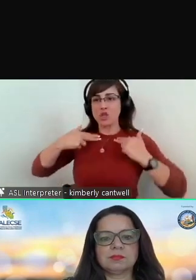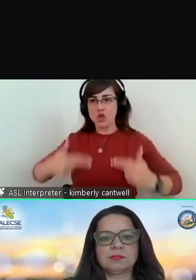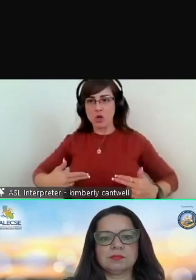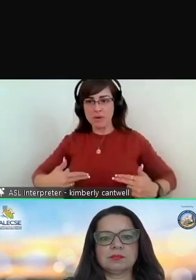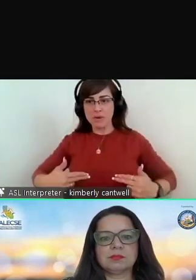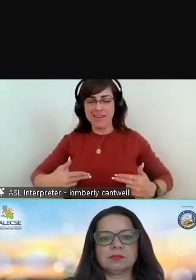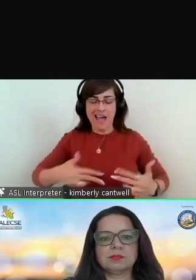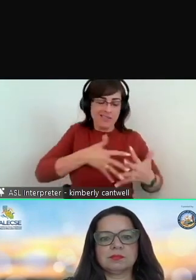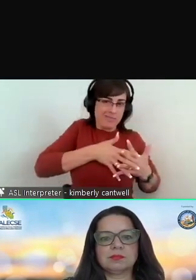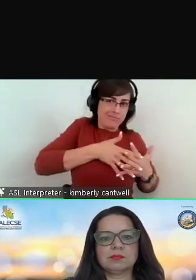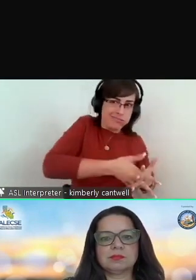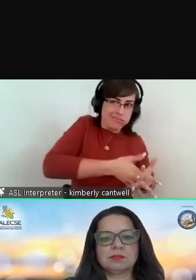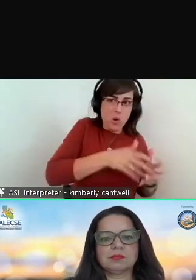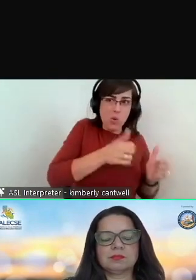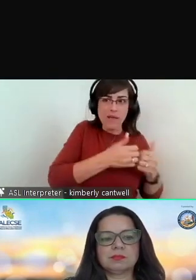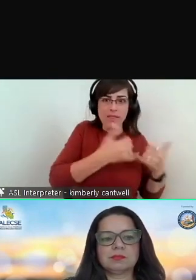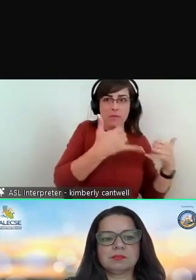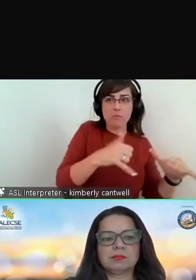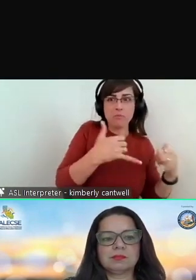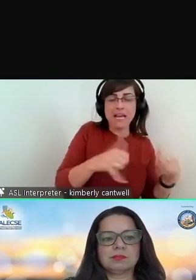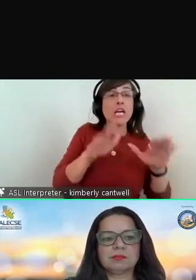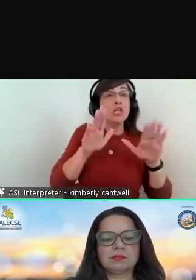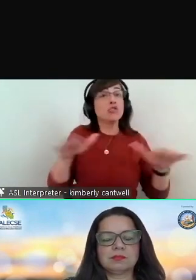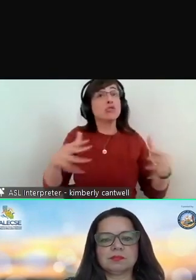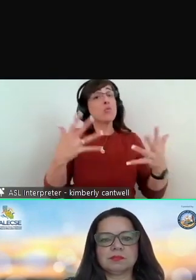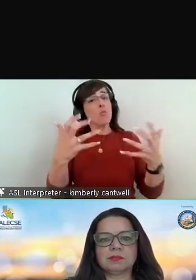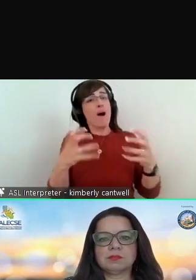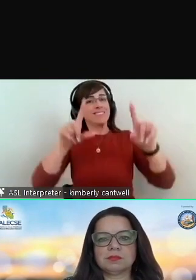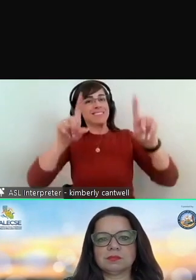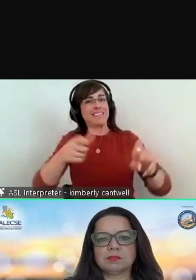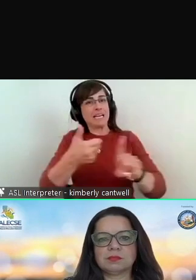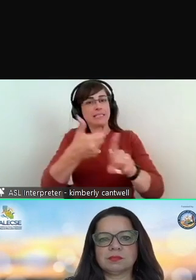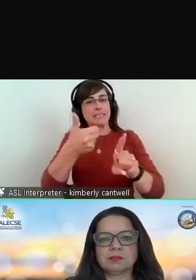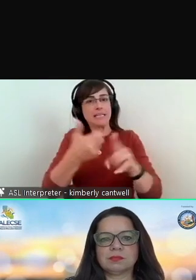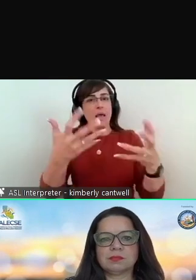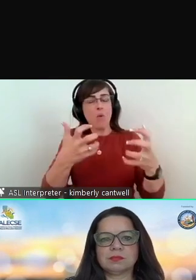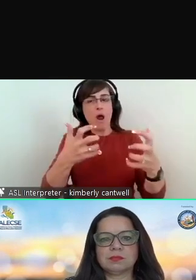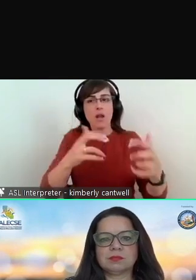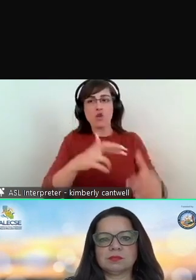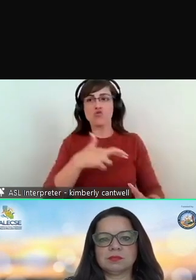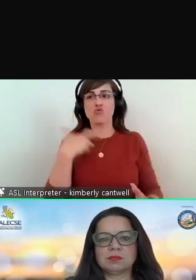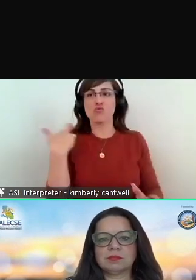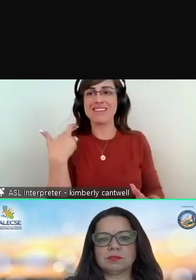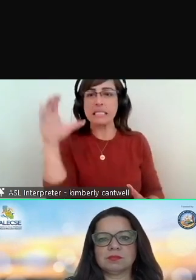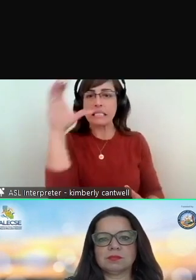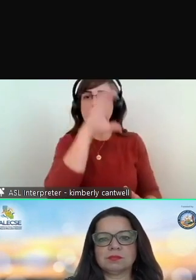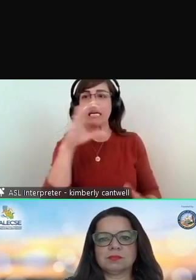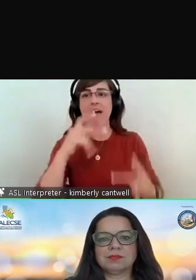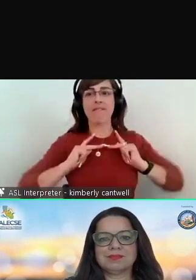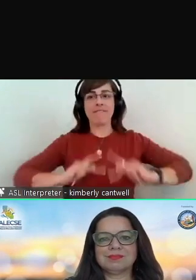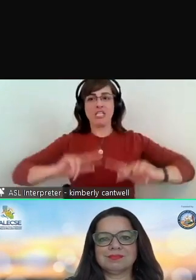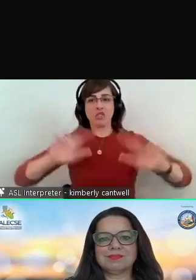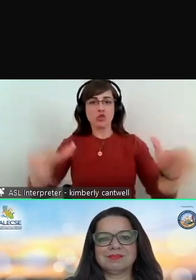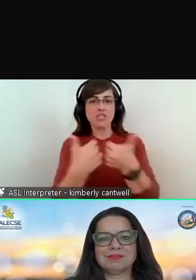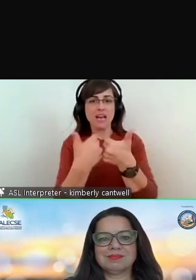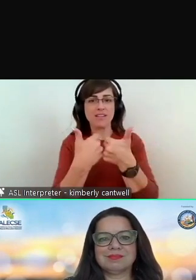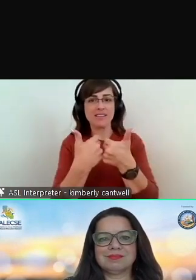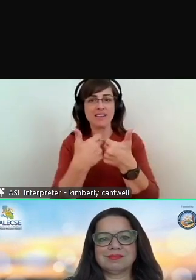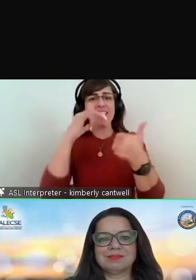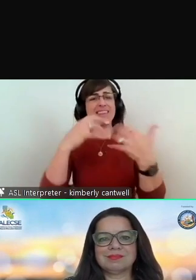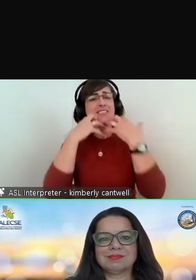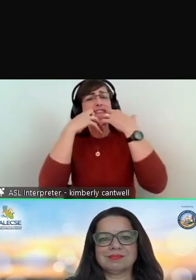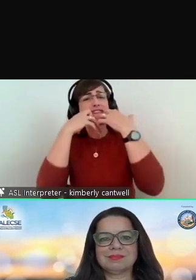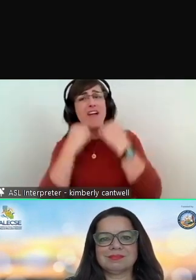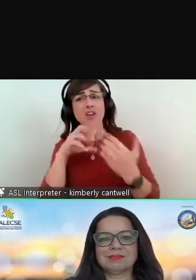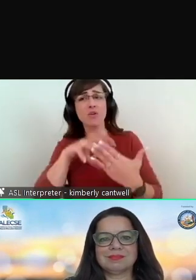its roots in play. Children like to test themselves. They like to, take risks, to seek out physical challenges. That's a valuable